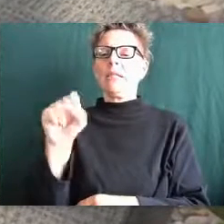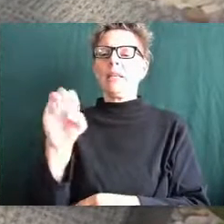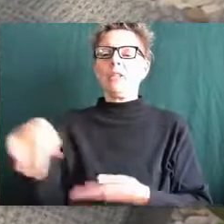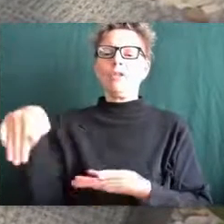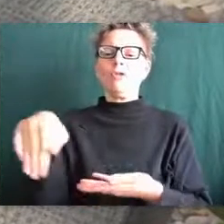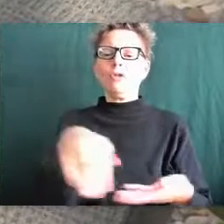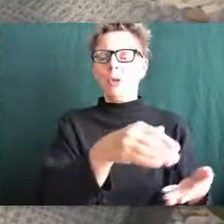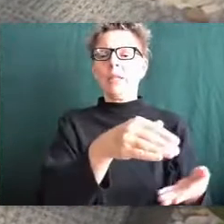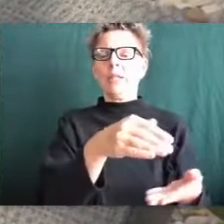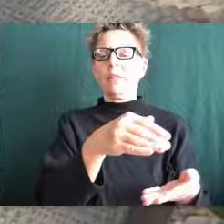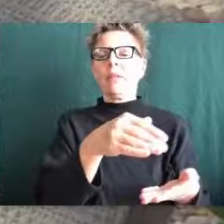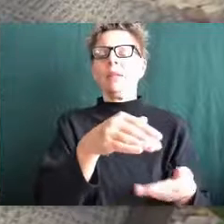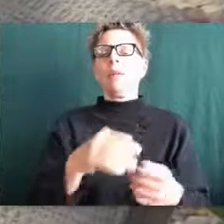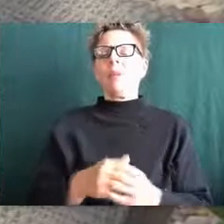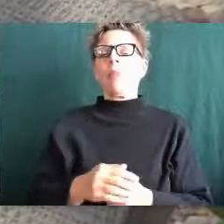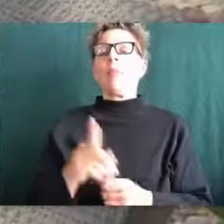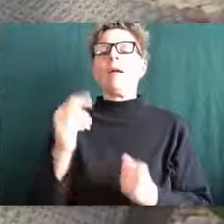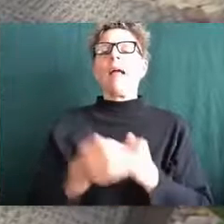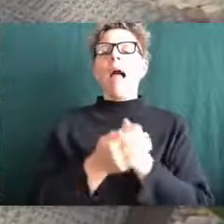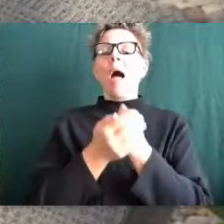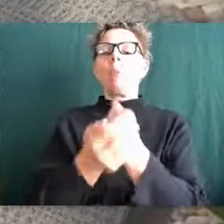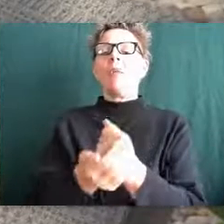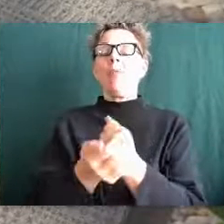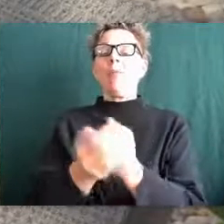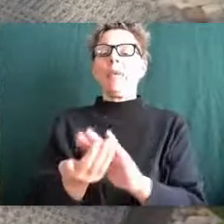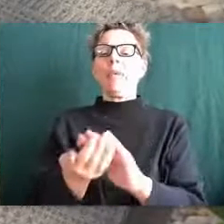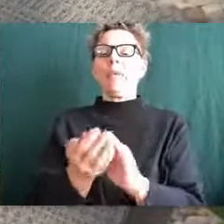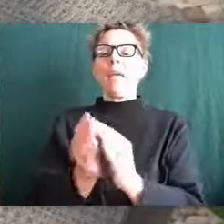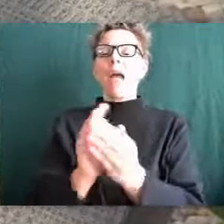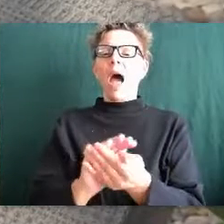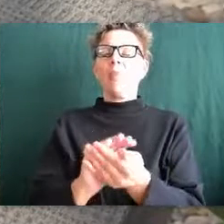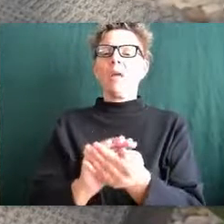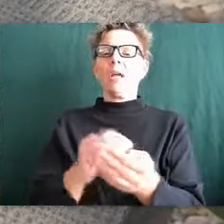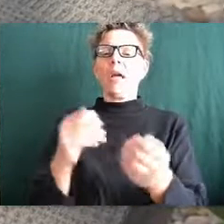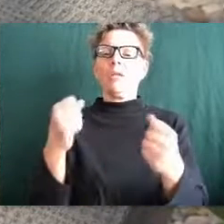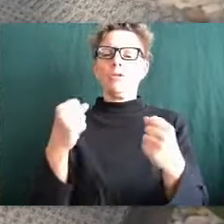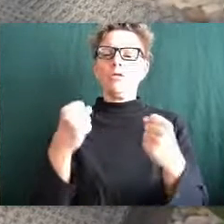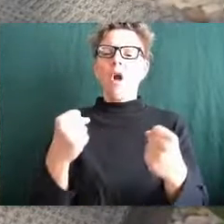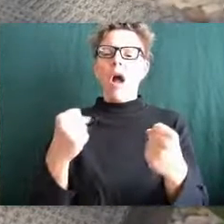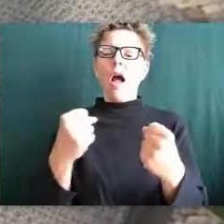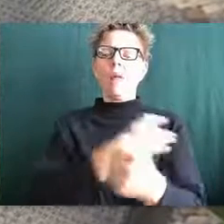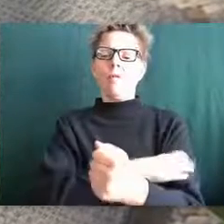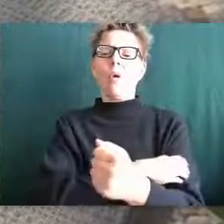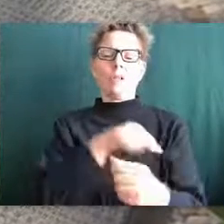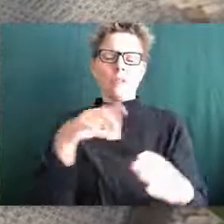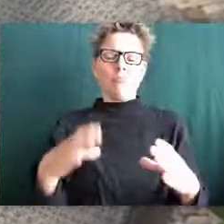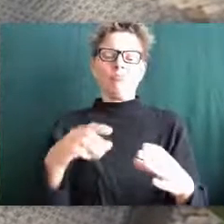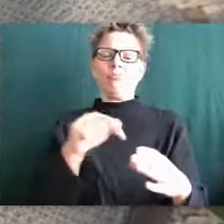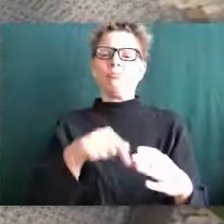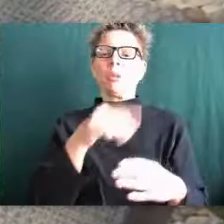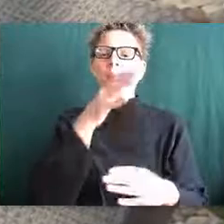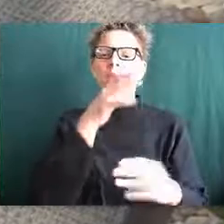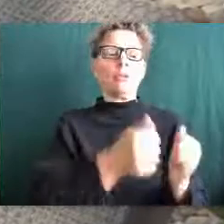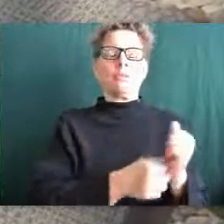later on, helping them to become a strong force in their neighborhood, a strong positive force in their neighborhood.